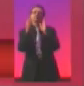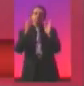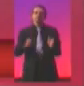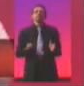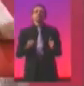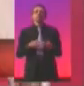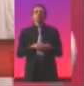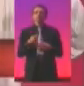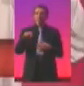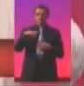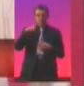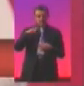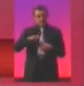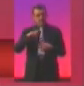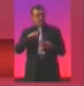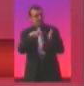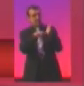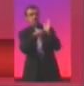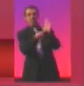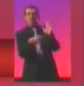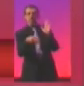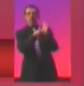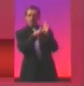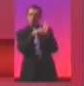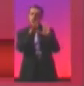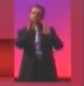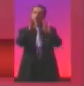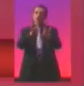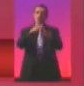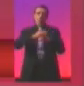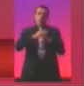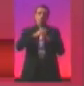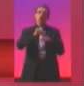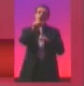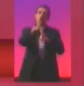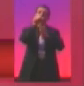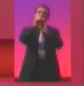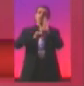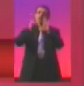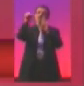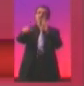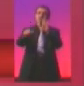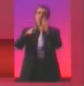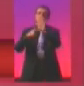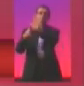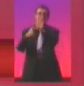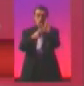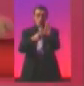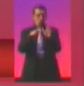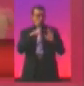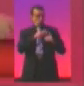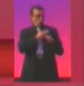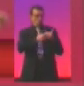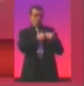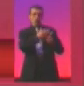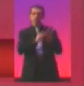why, conference, we pledge that we will complete that work by the time of our next manifesto, so that we can genuinely say that we will move